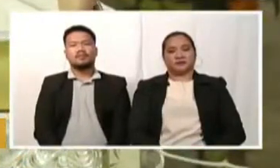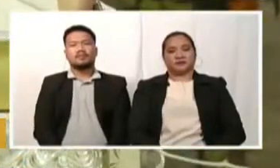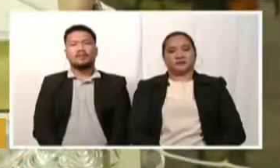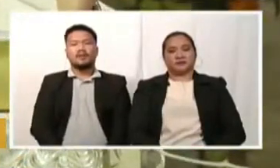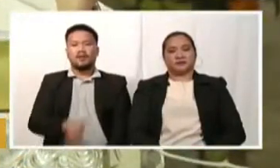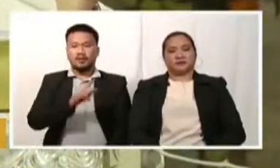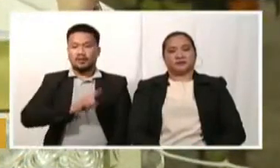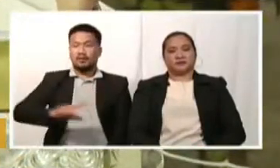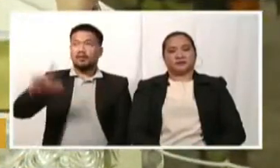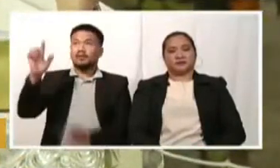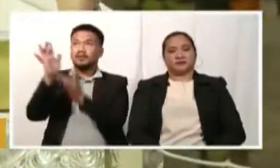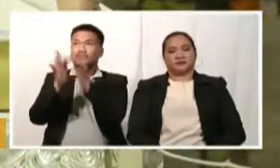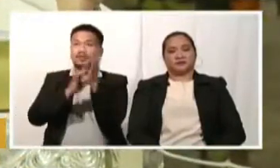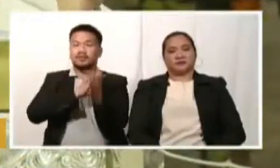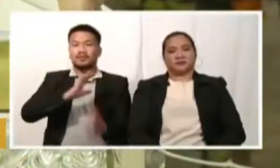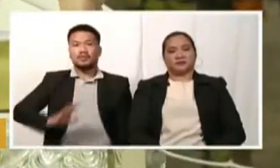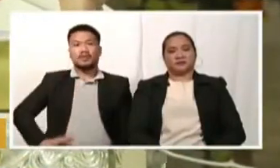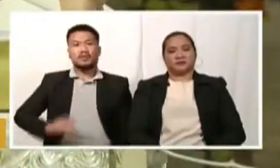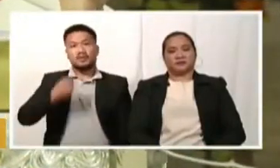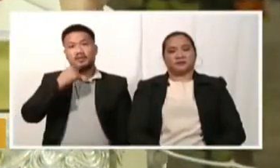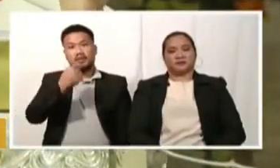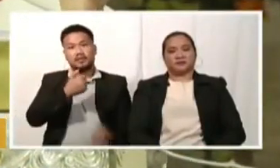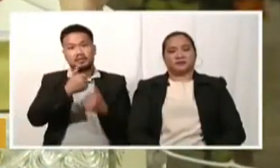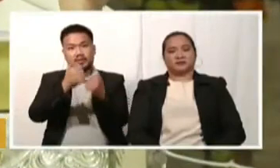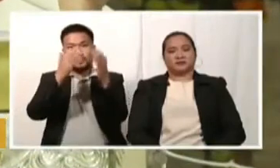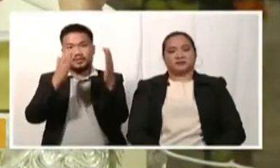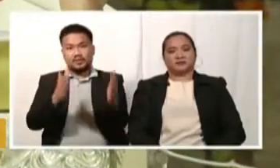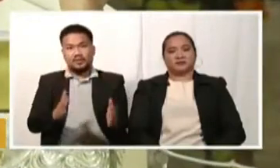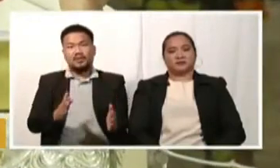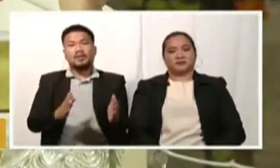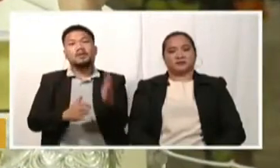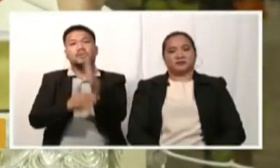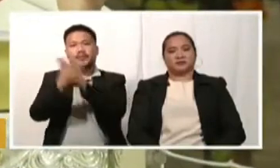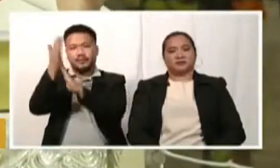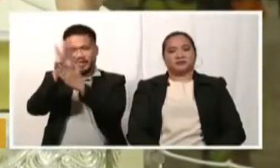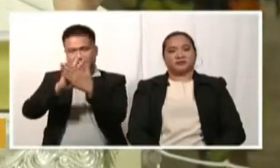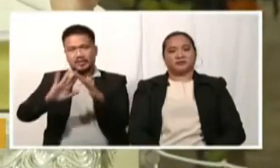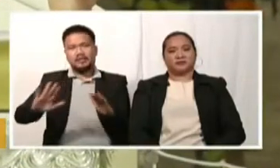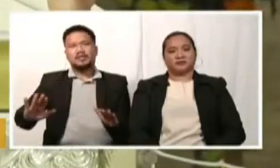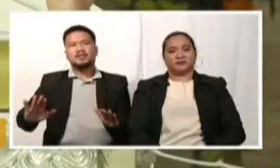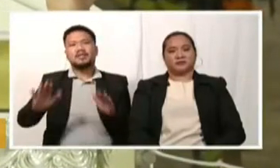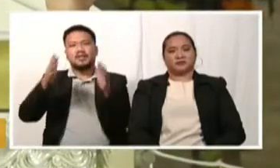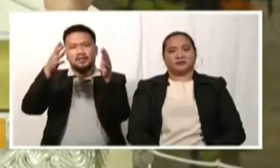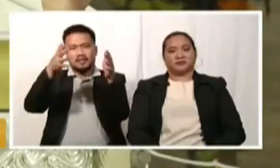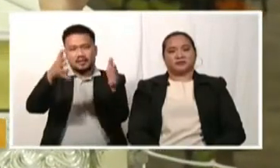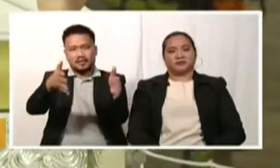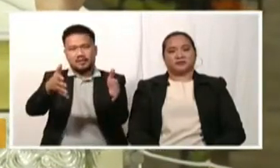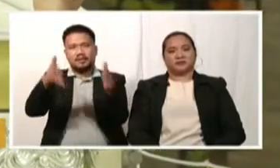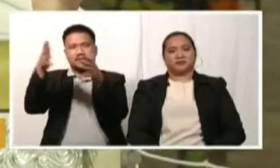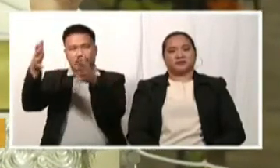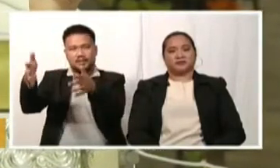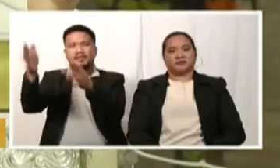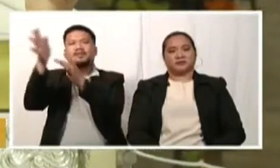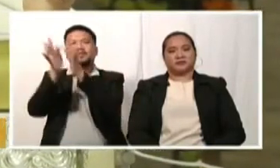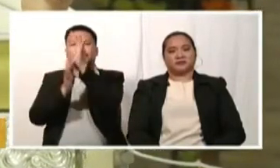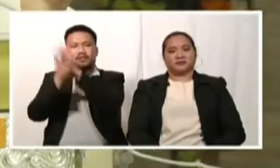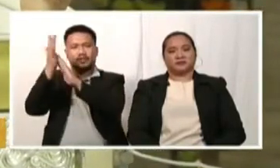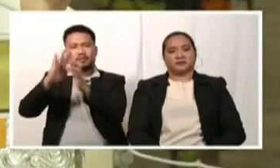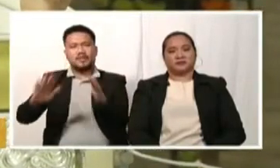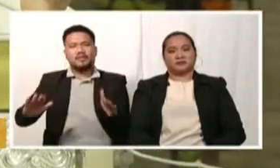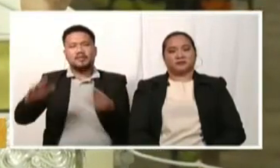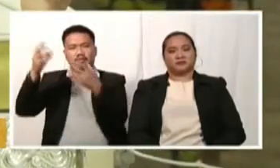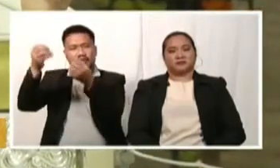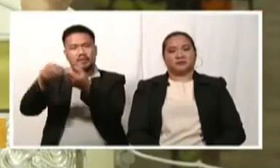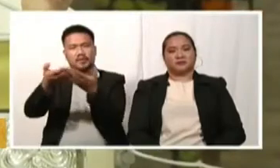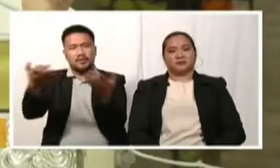Lord Jesus Christ, who said to your apostles, "Peace I leave you, my peace I give you,"